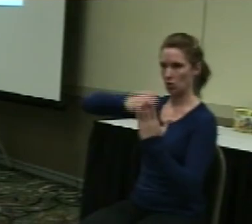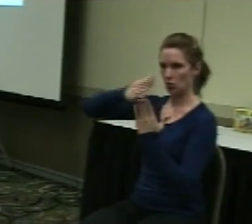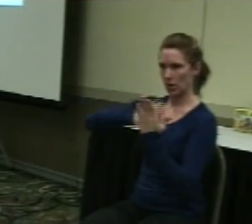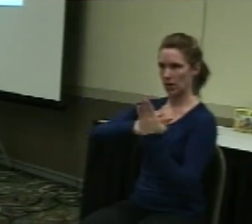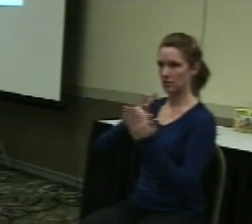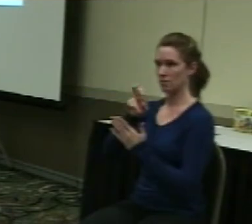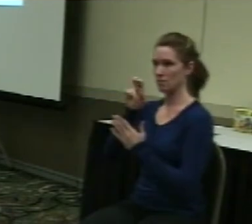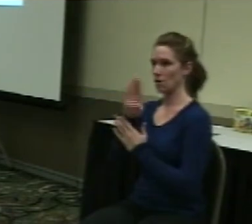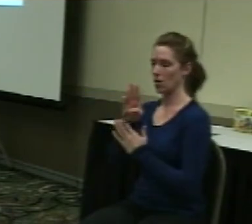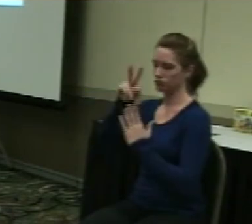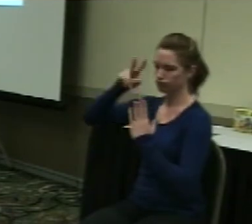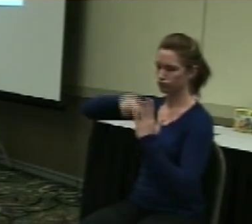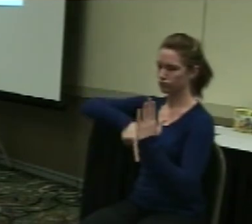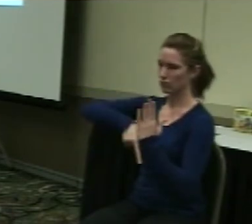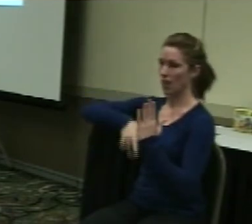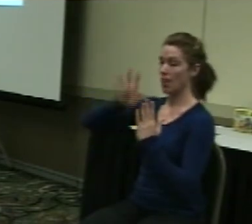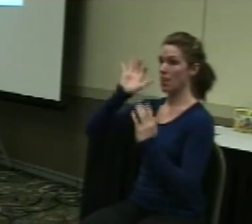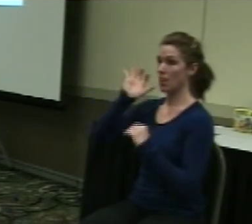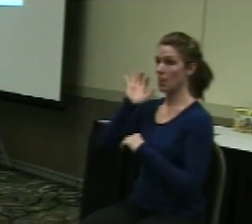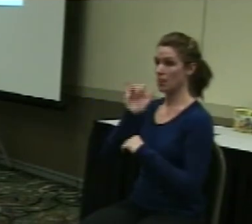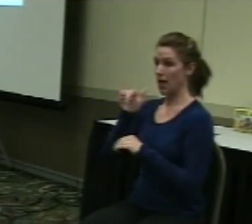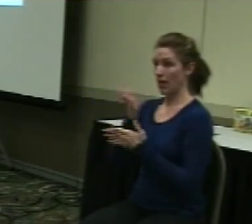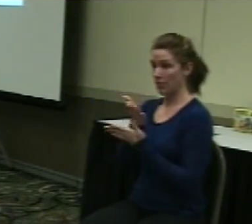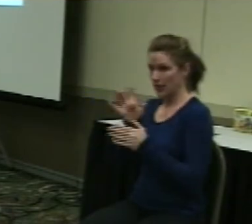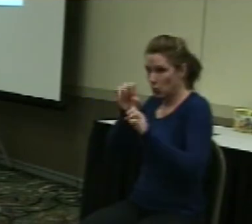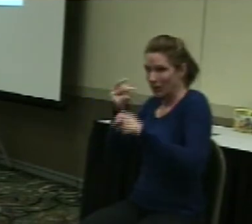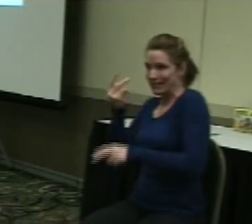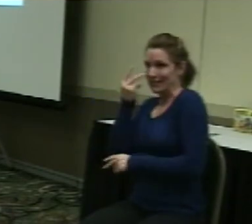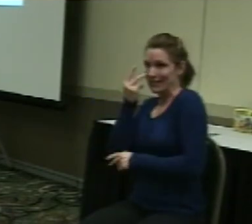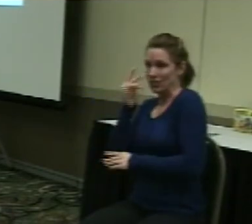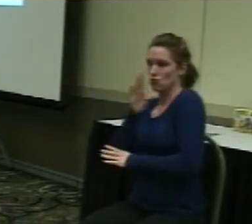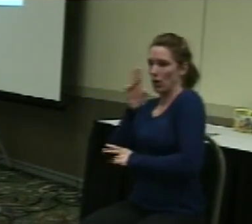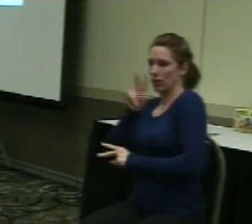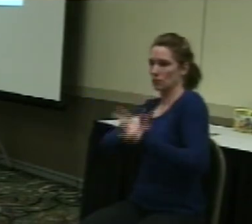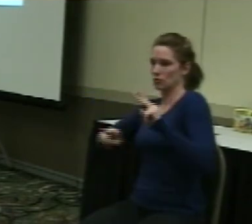verbs. Is this a thing you can see?